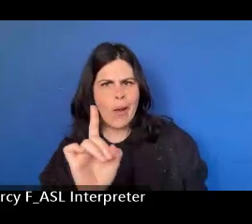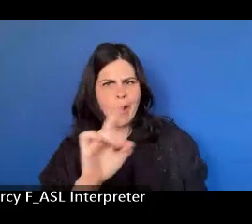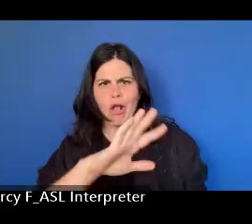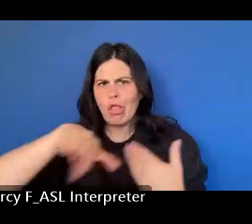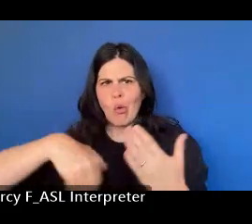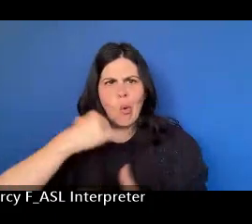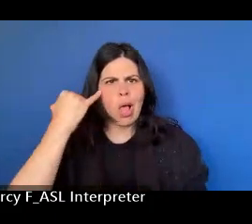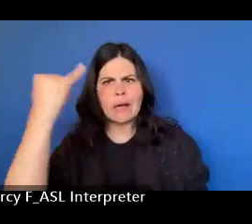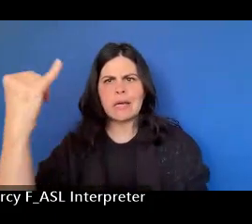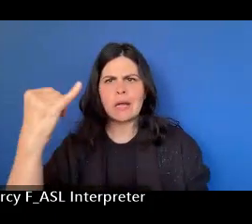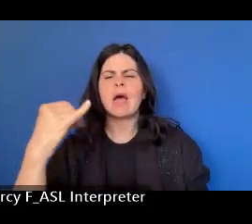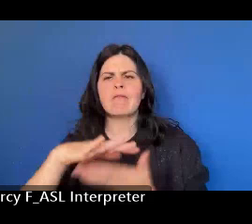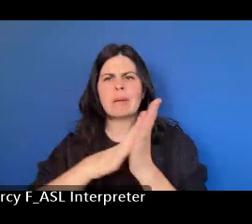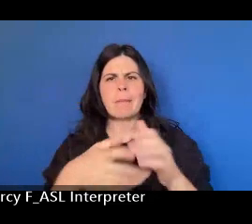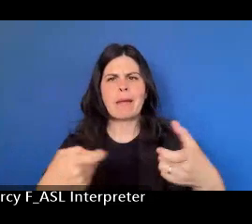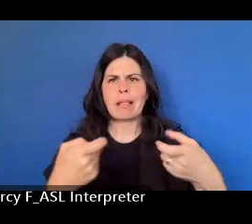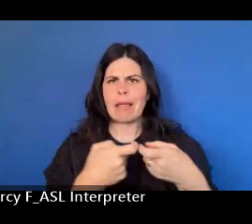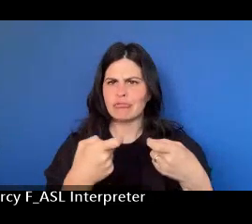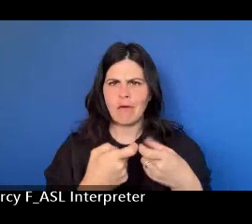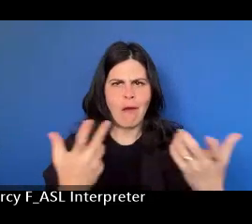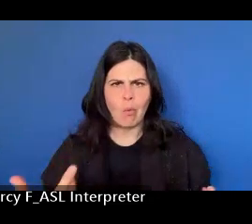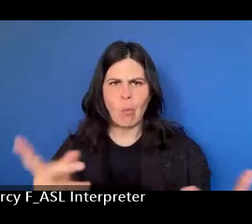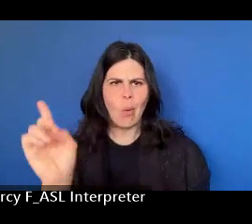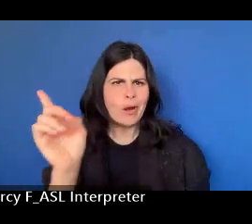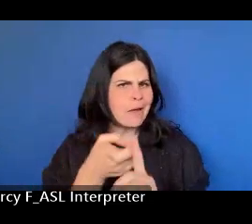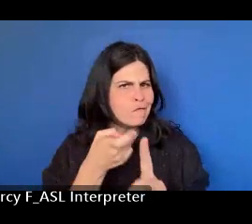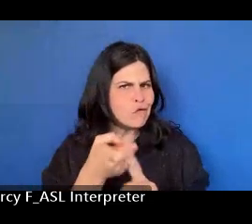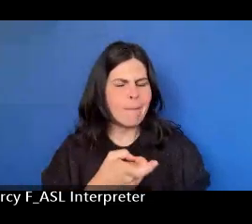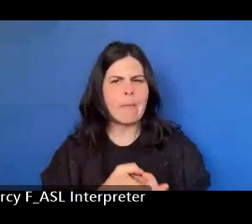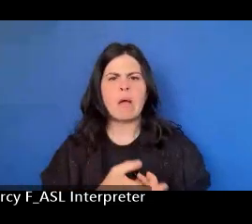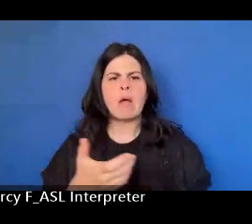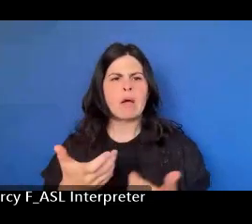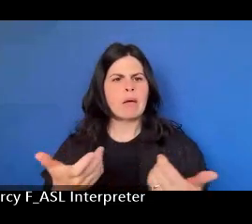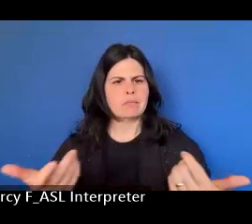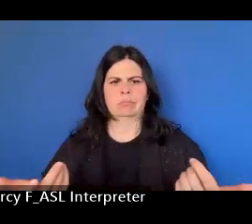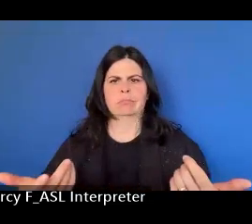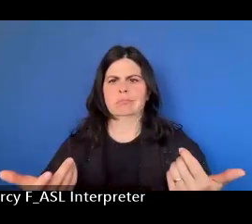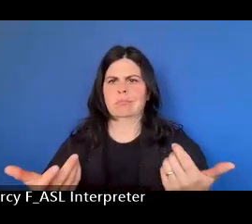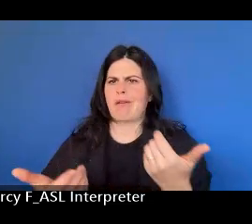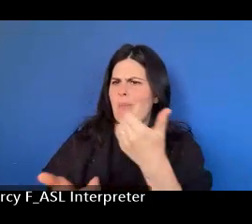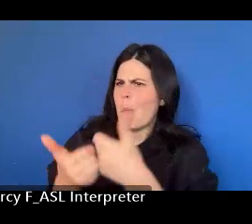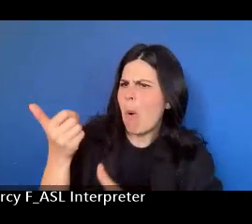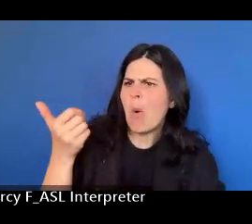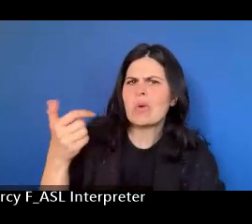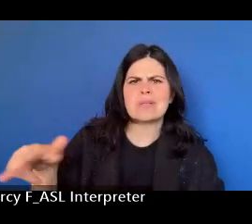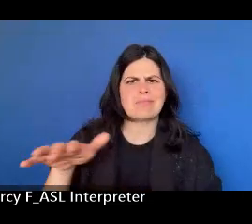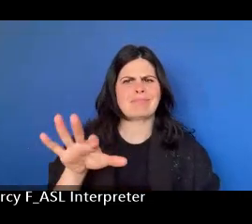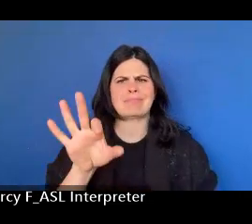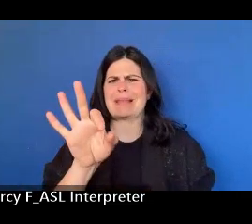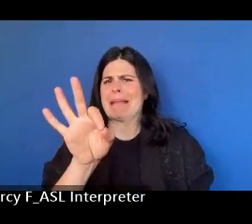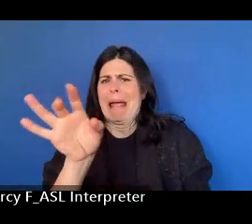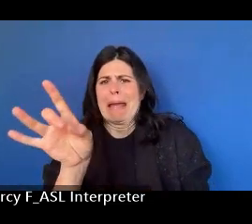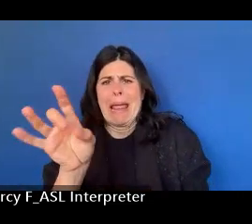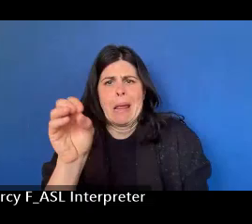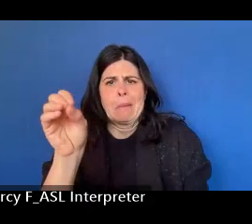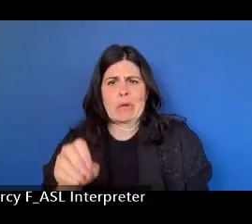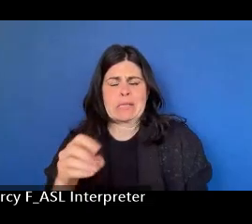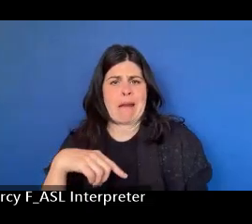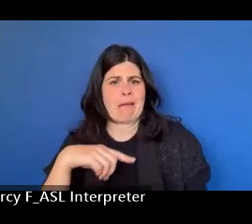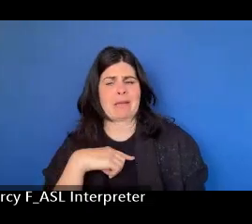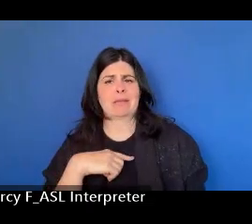of electrification came from. The vast majority, to the tune of 98% of us, have